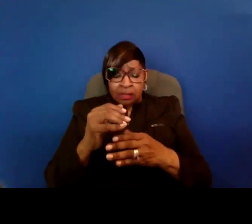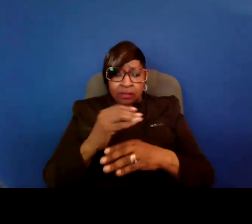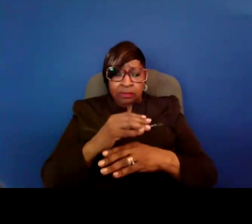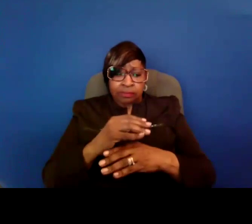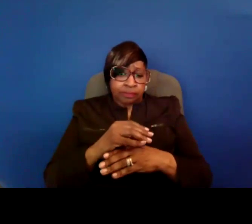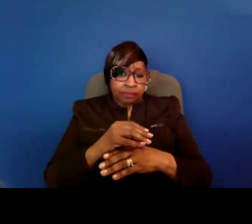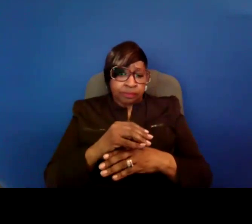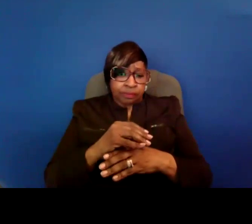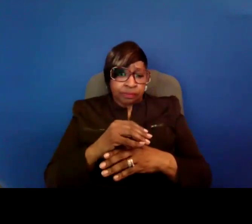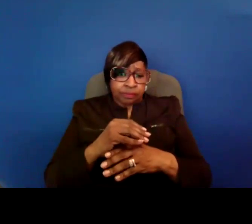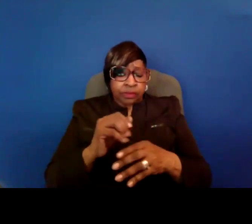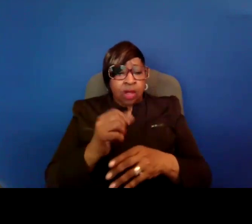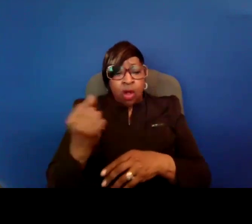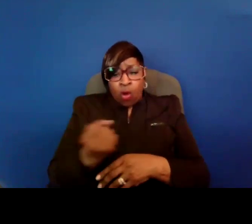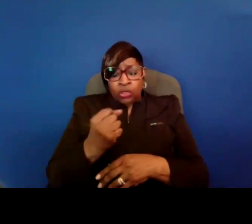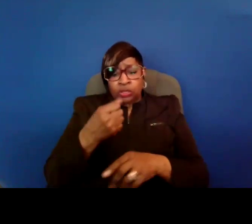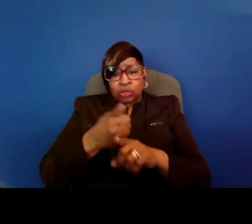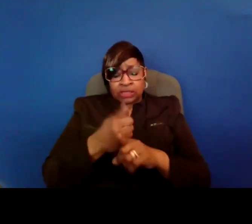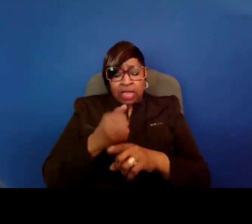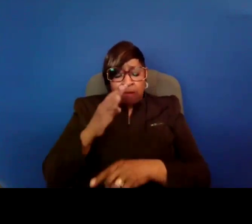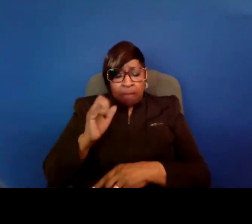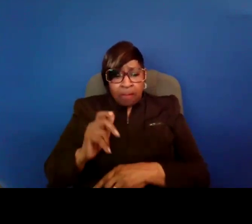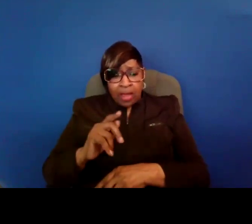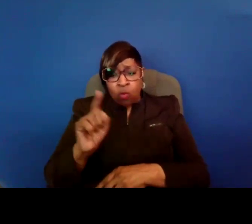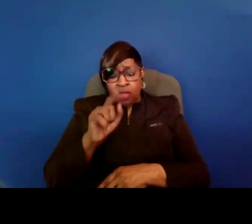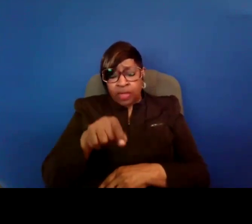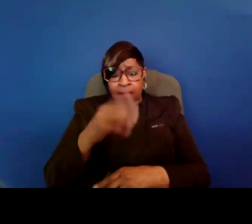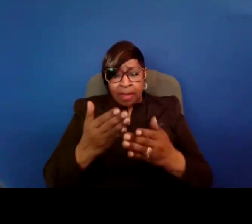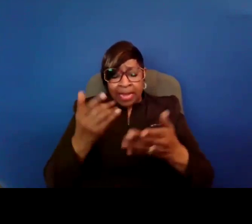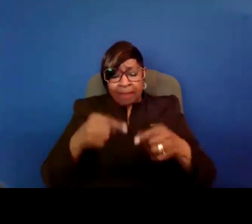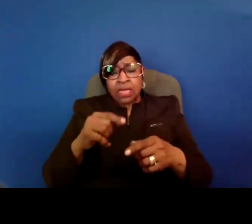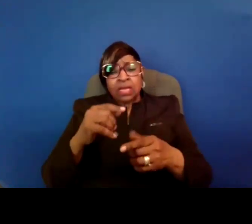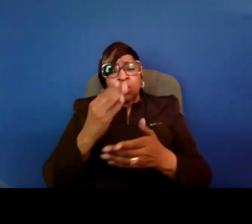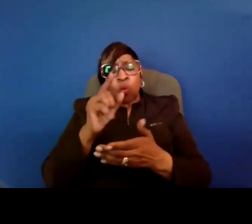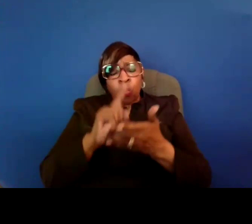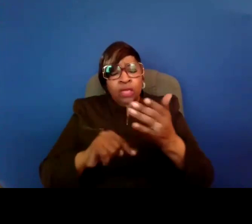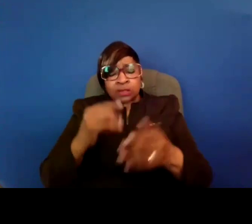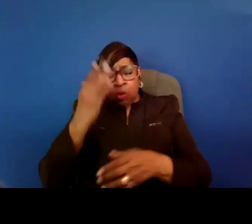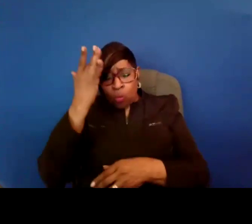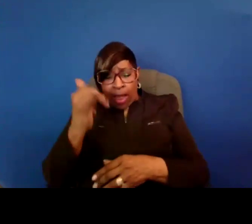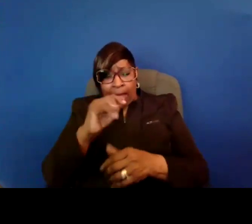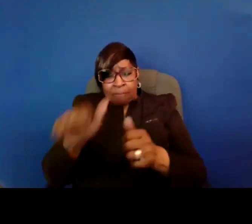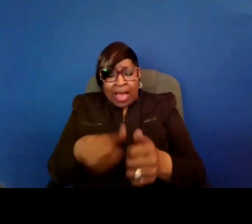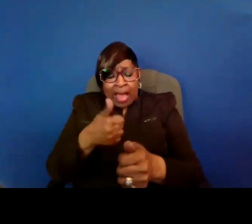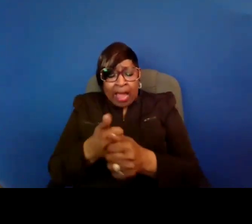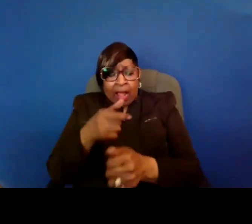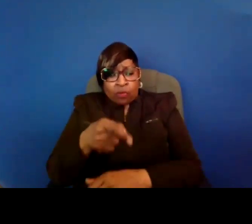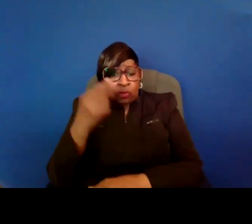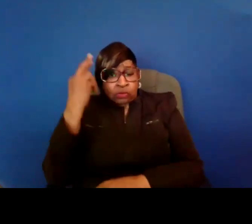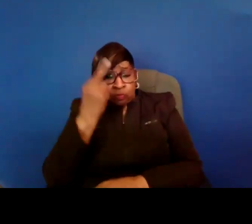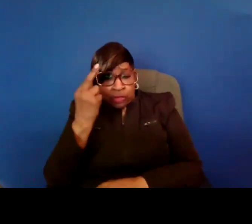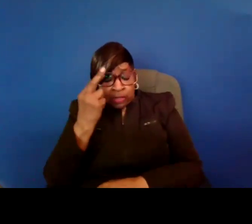Where might that be happening? What's the why behind those actions, so that we can really own